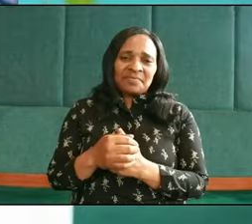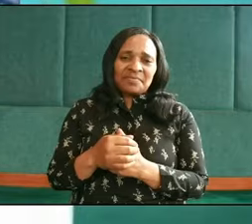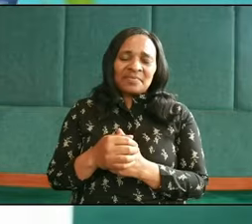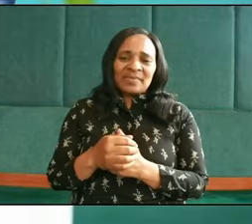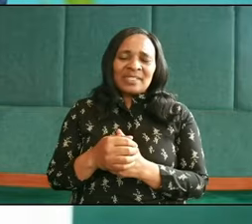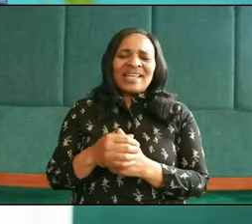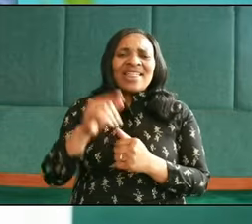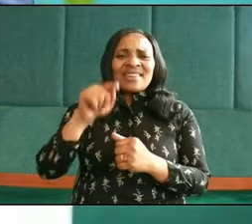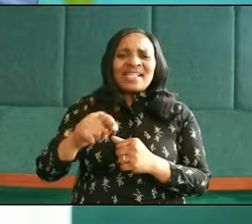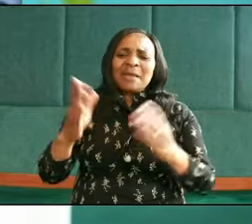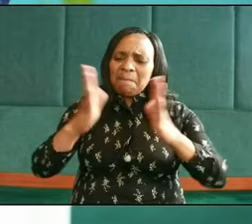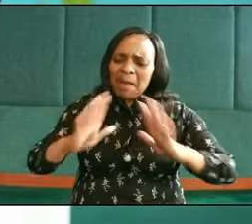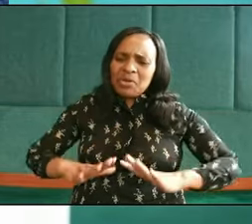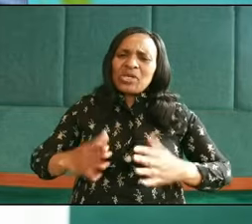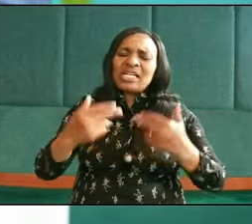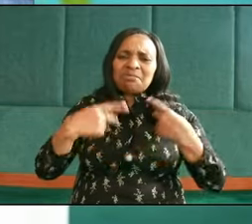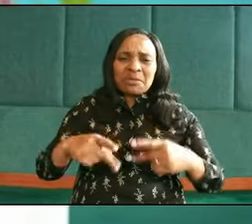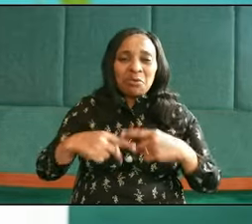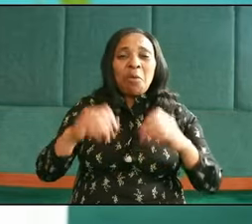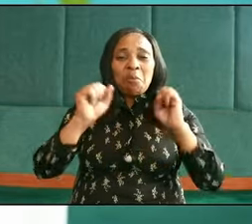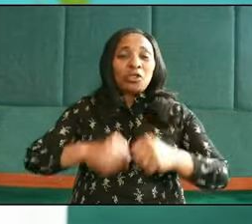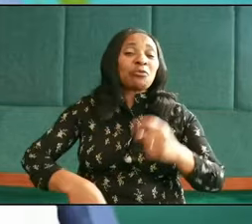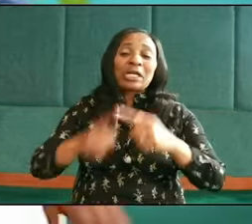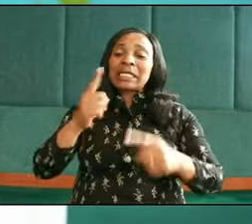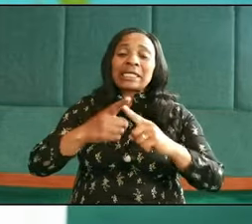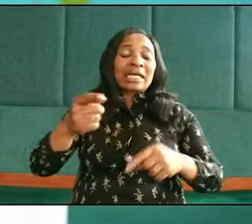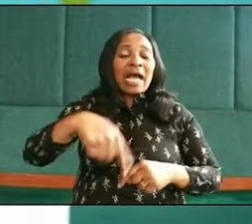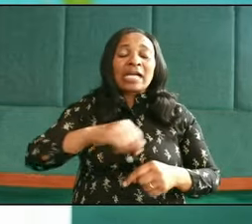the Babylonians would have swallowed us alive.